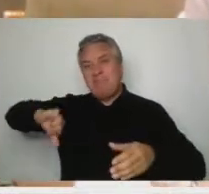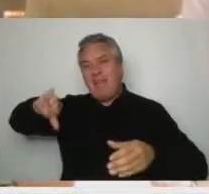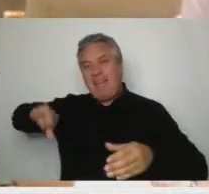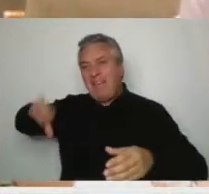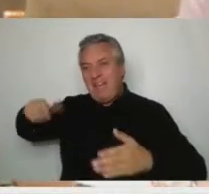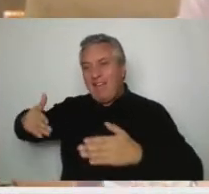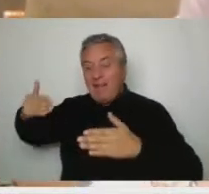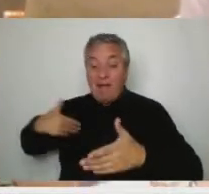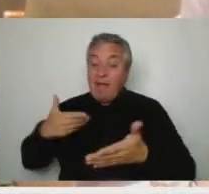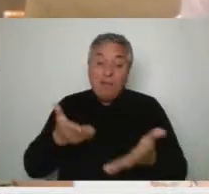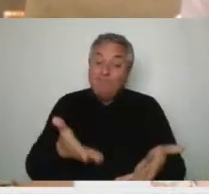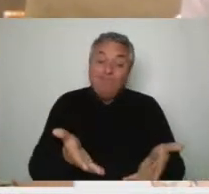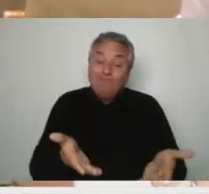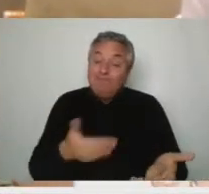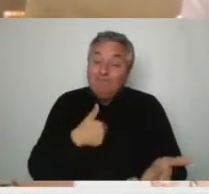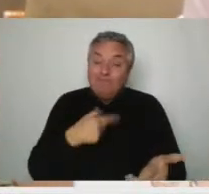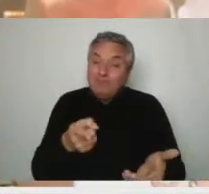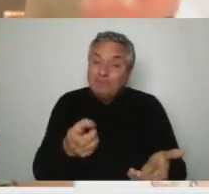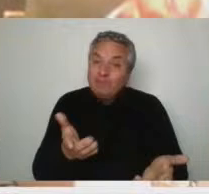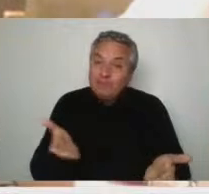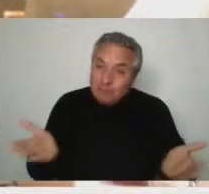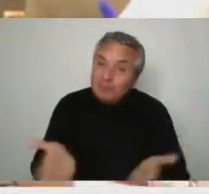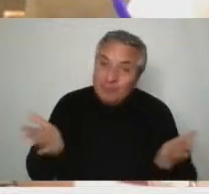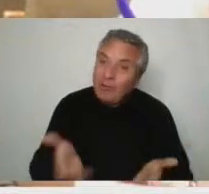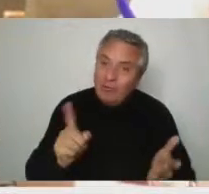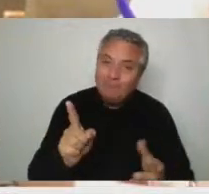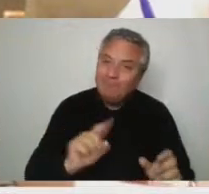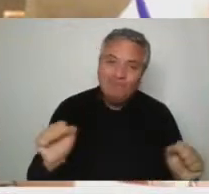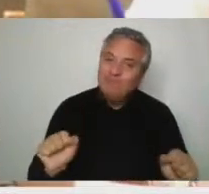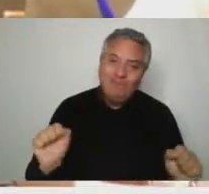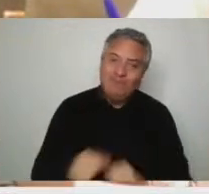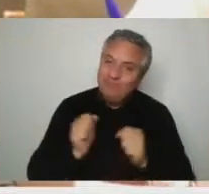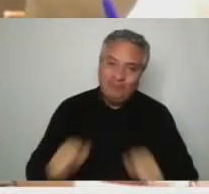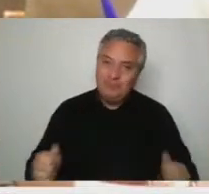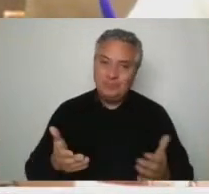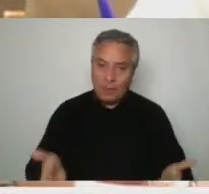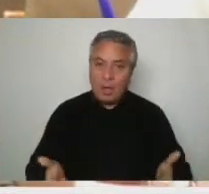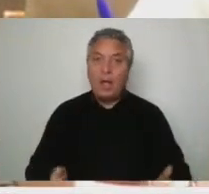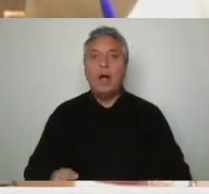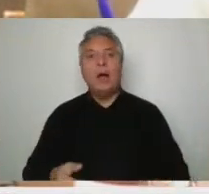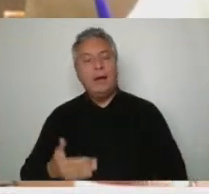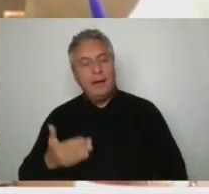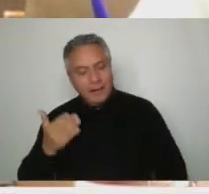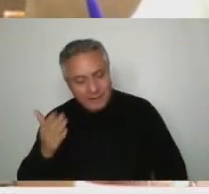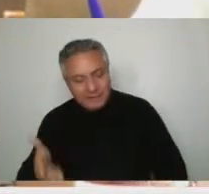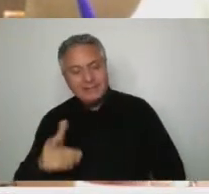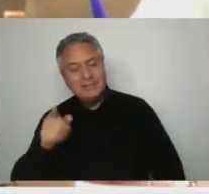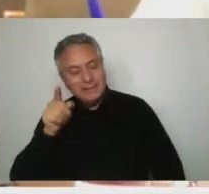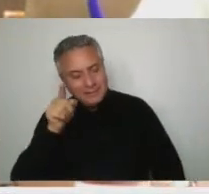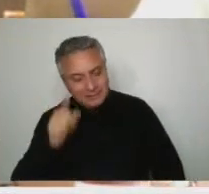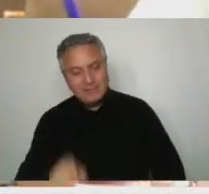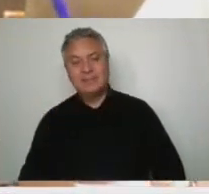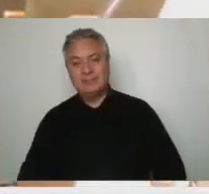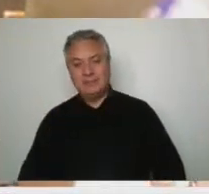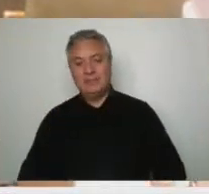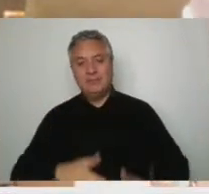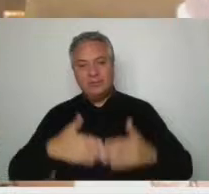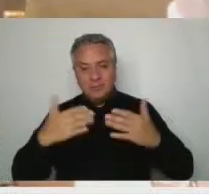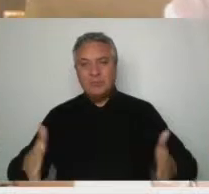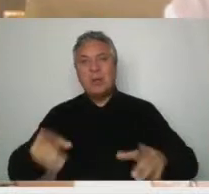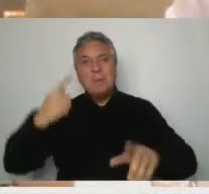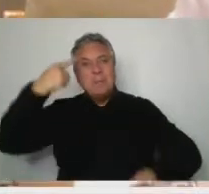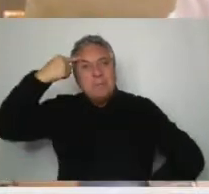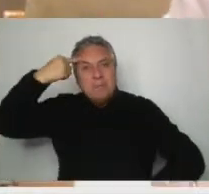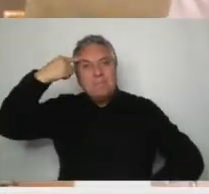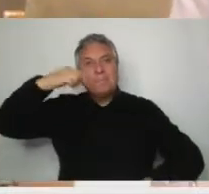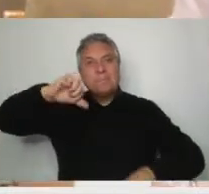can't ask for anything else. And that is what I'm referring to now. There is a certain amount of reason behind fatalism, but there